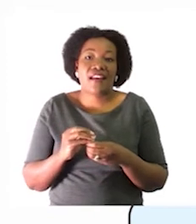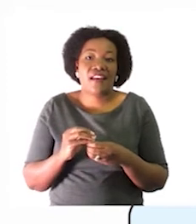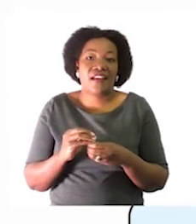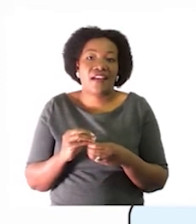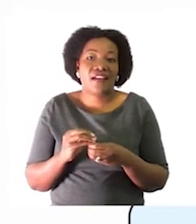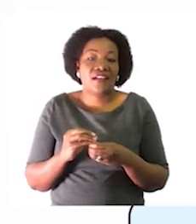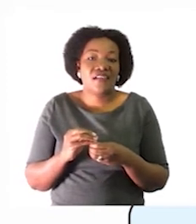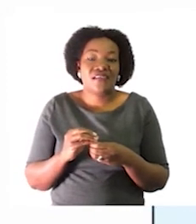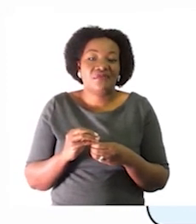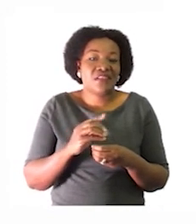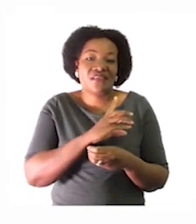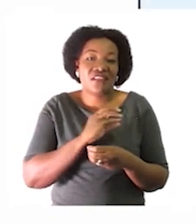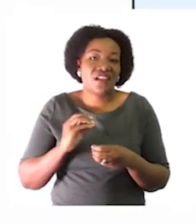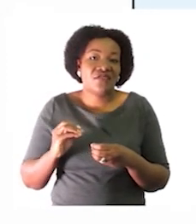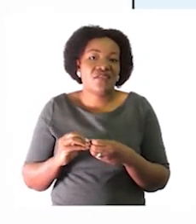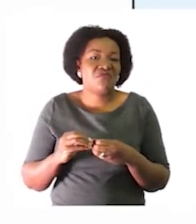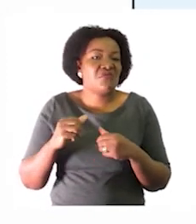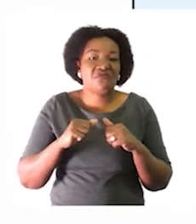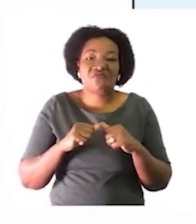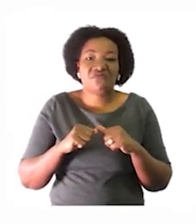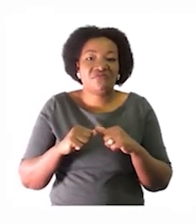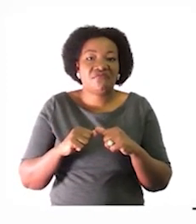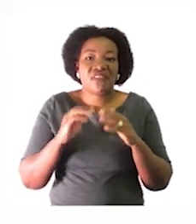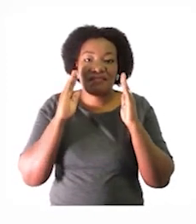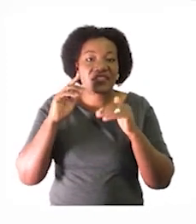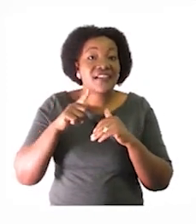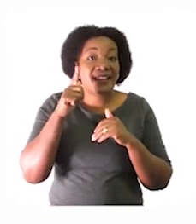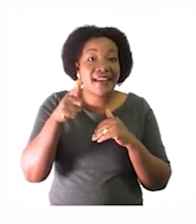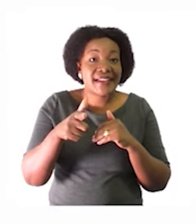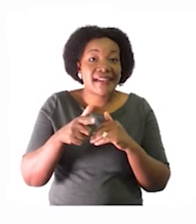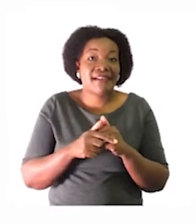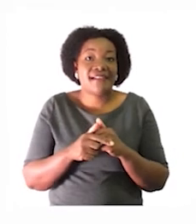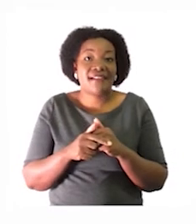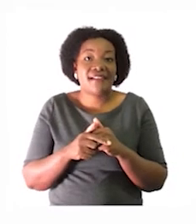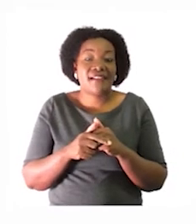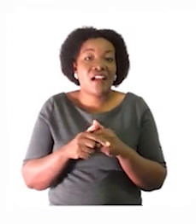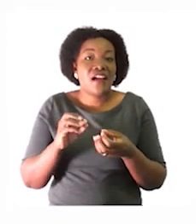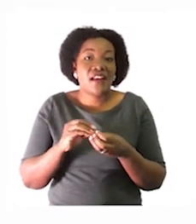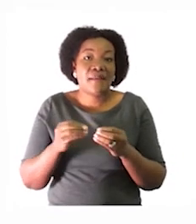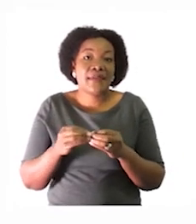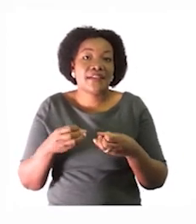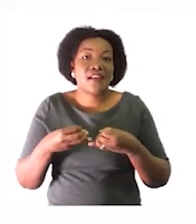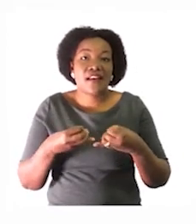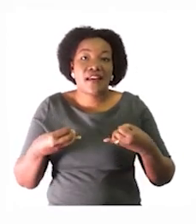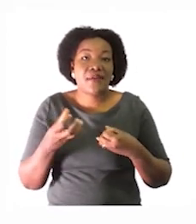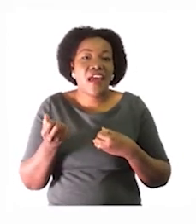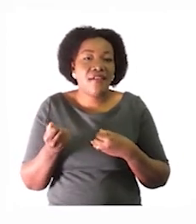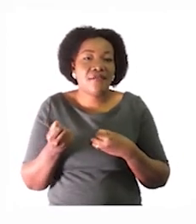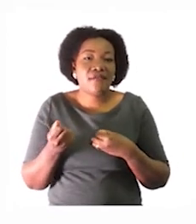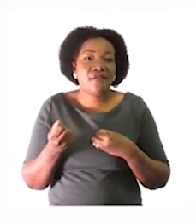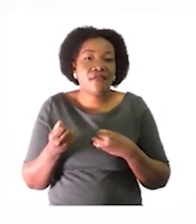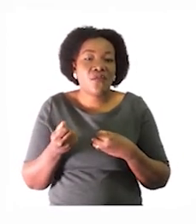we will focus during our next lessons as well. You have the number line there with